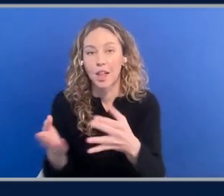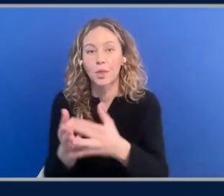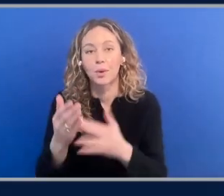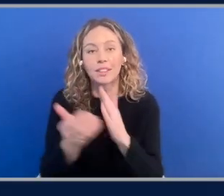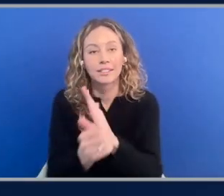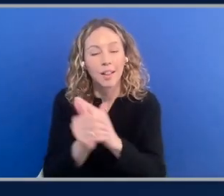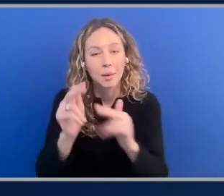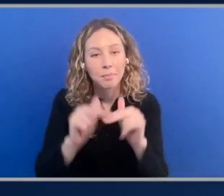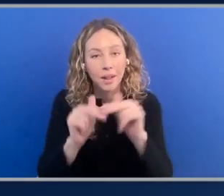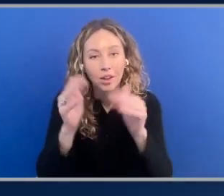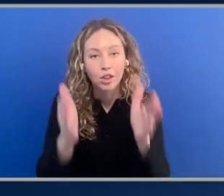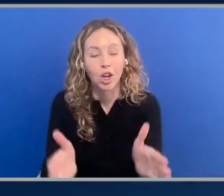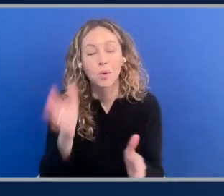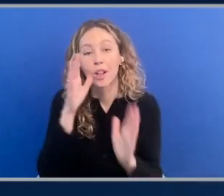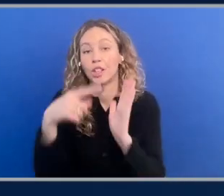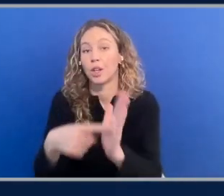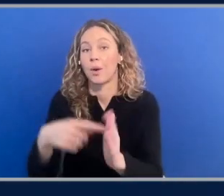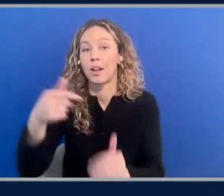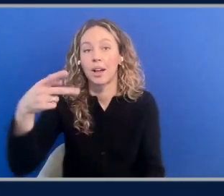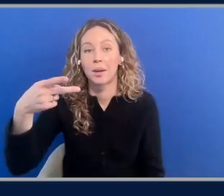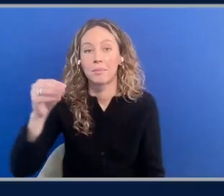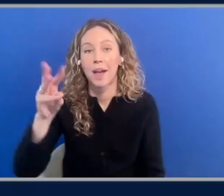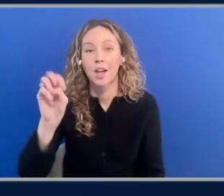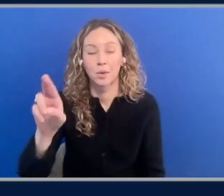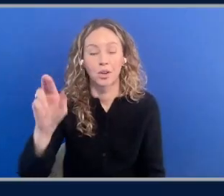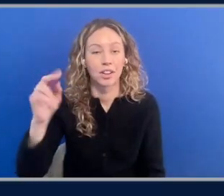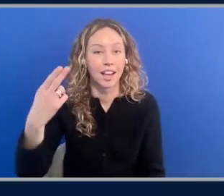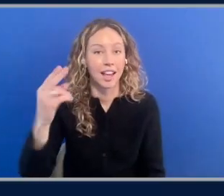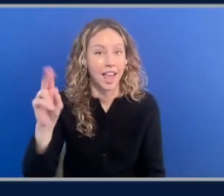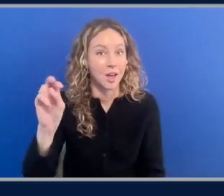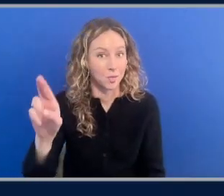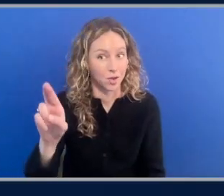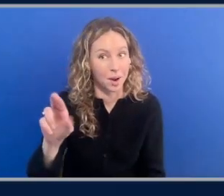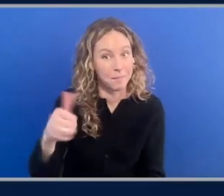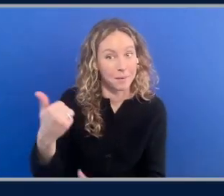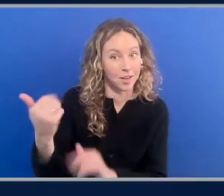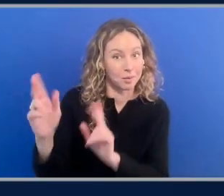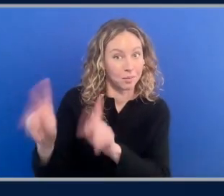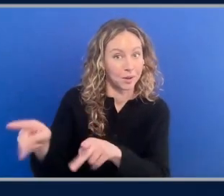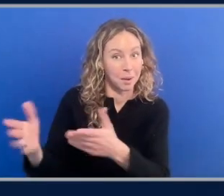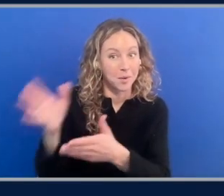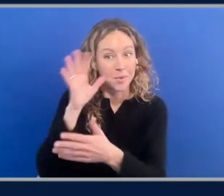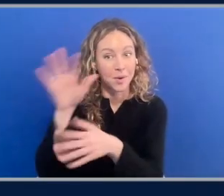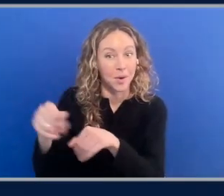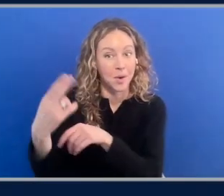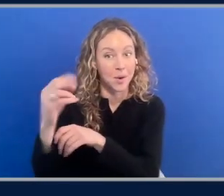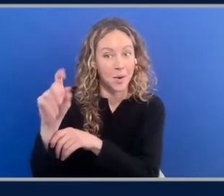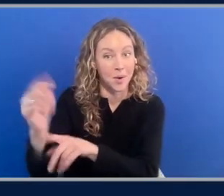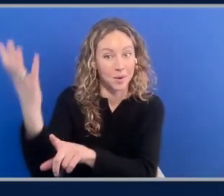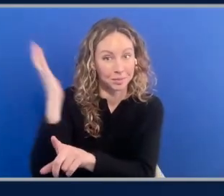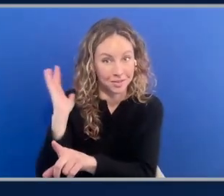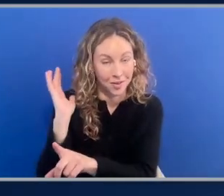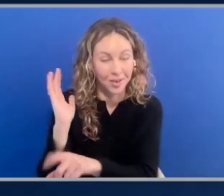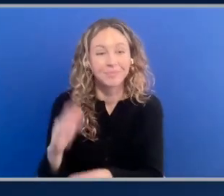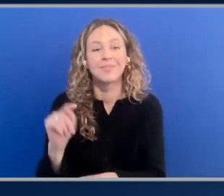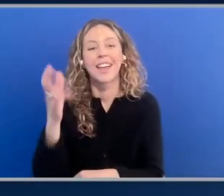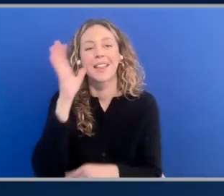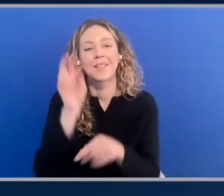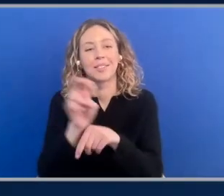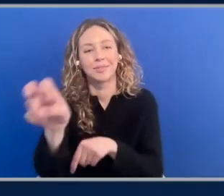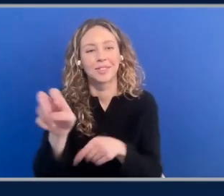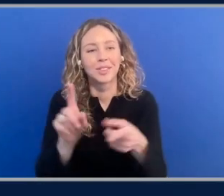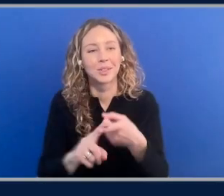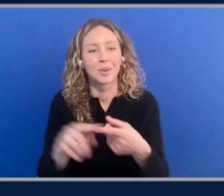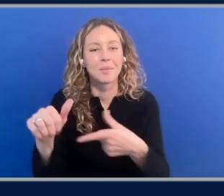AWS Power Hour AI Practitioner that someone may or may not have been a host of. And then we will jump directly into some